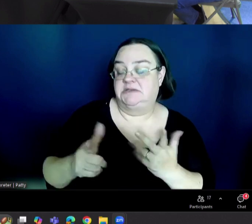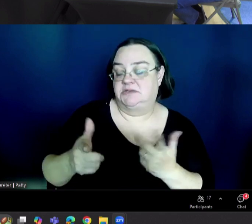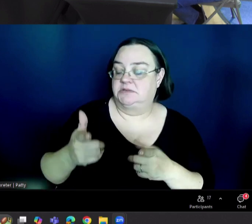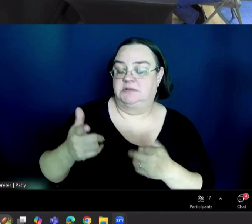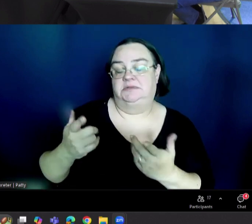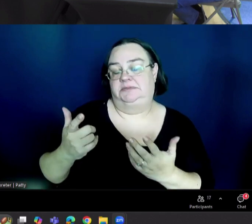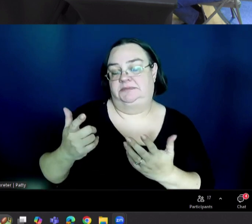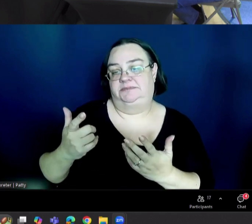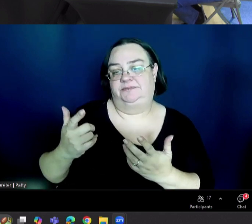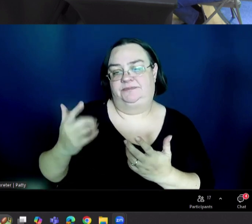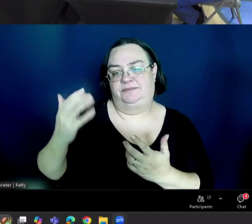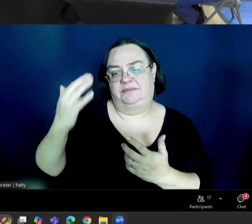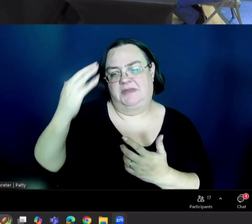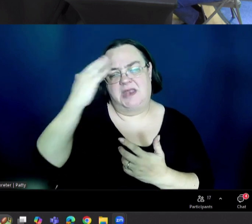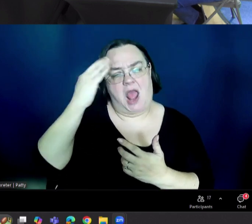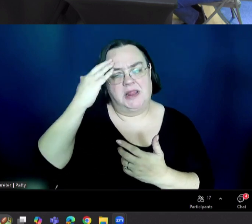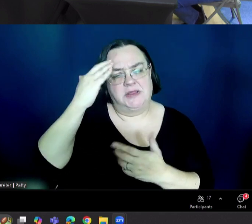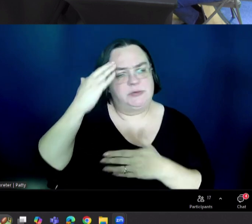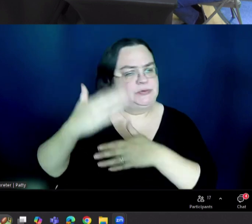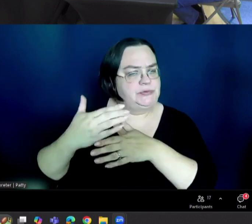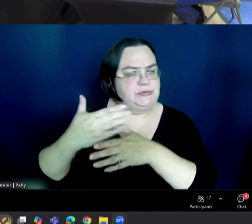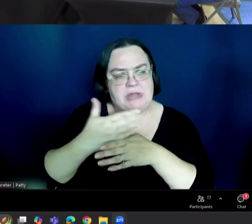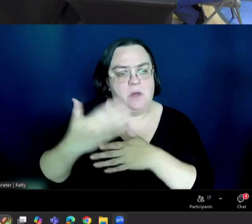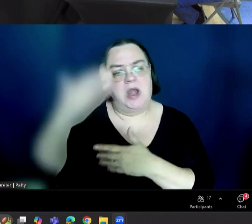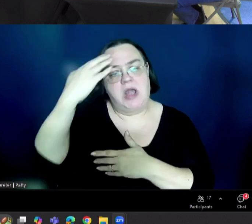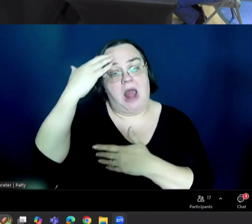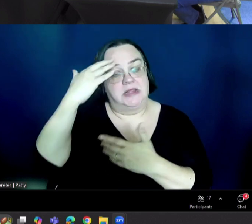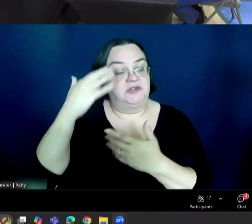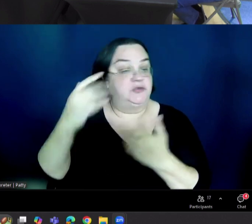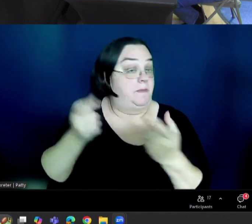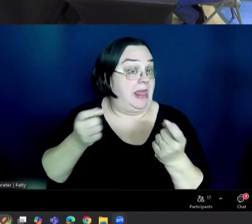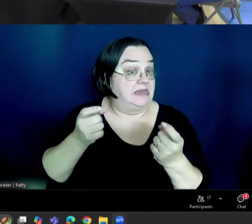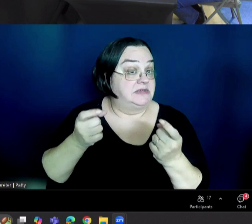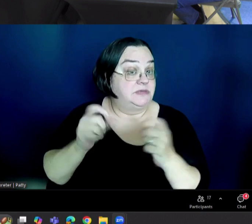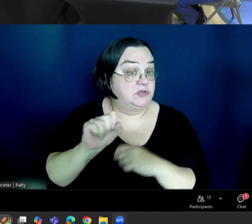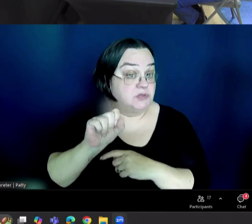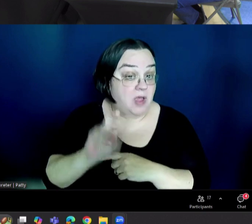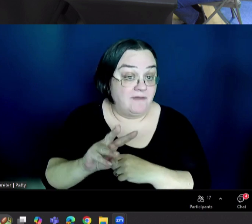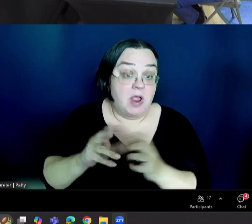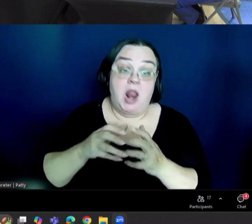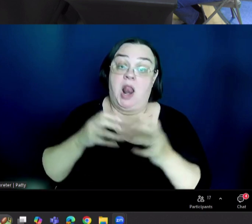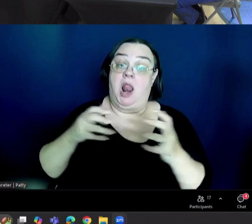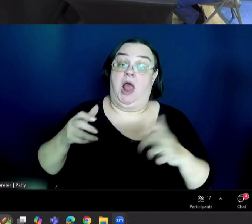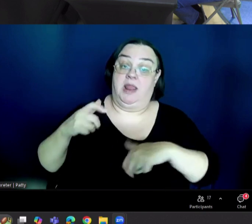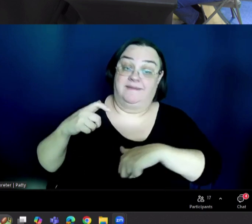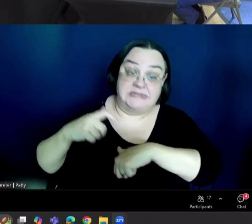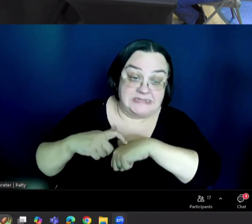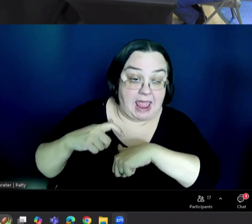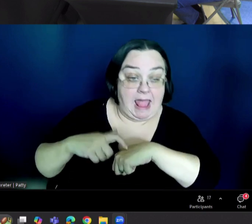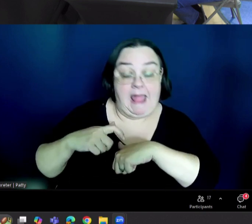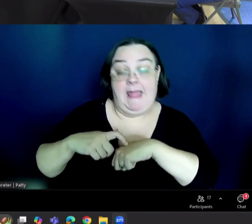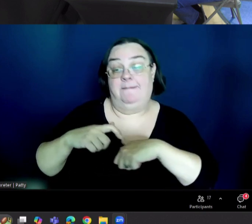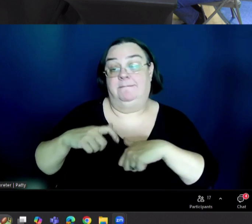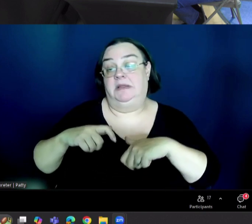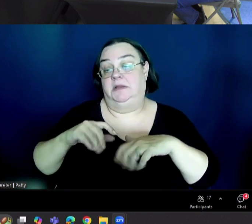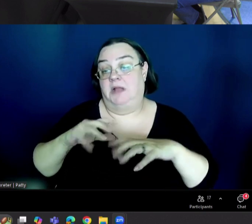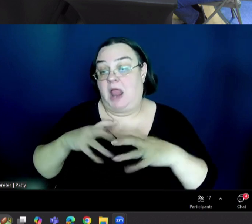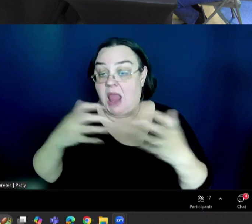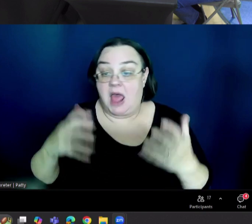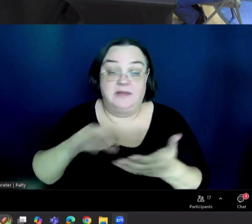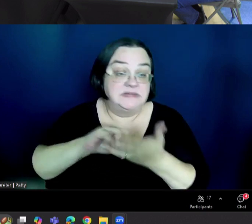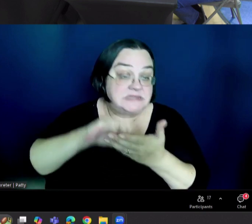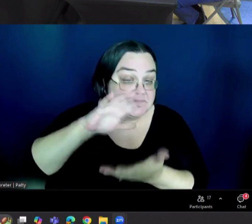knowledge sharing, knowledge management software, put a lot of time inputting a lot of documents, a lot